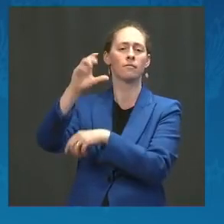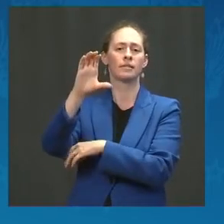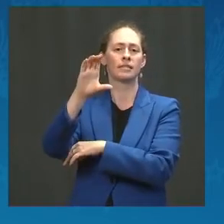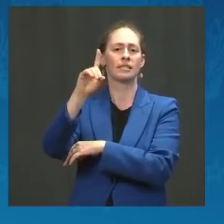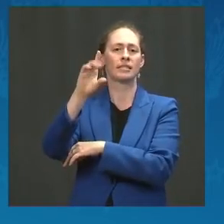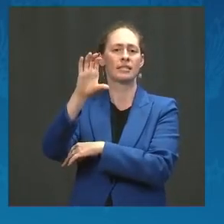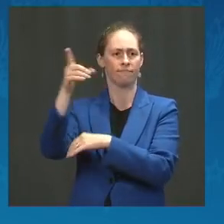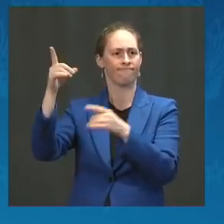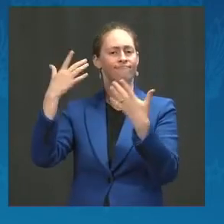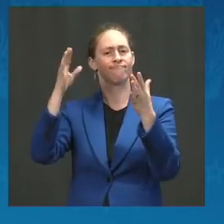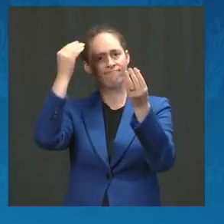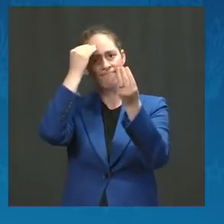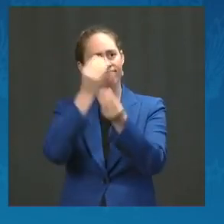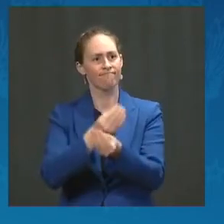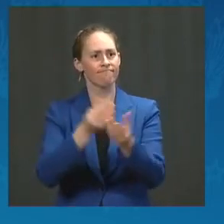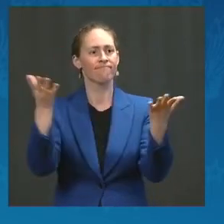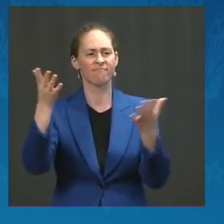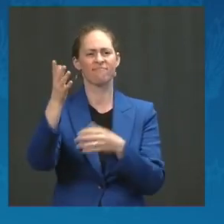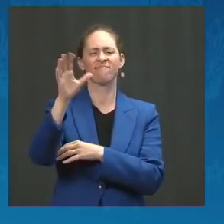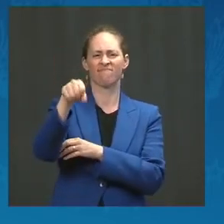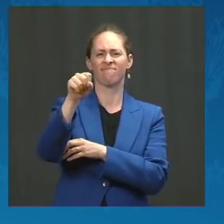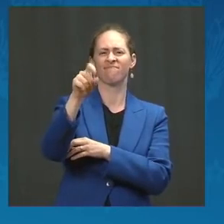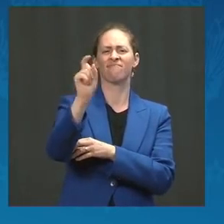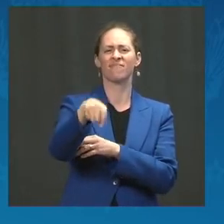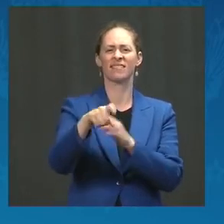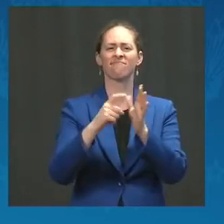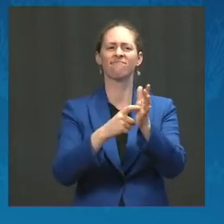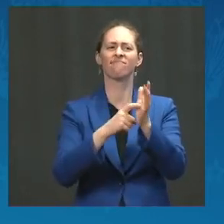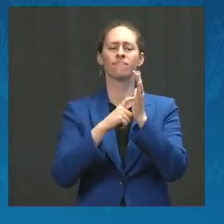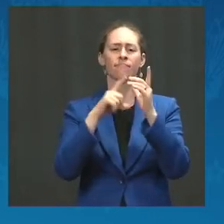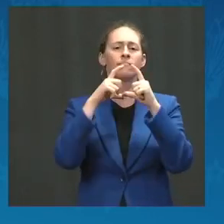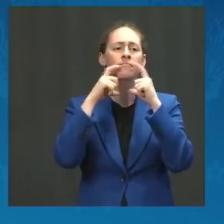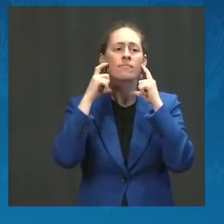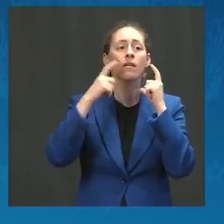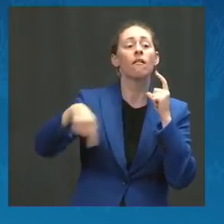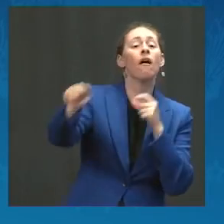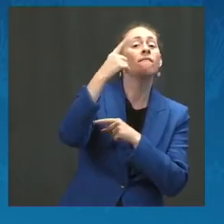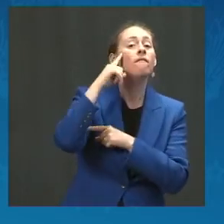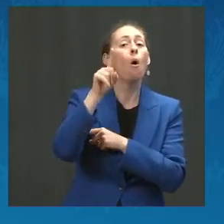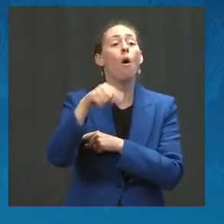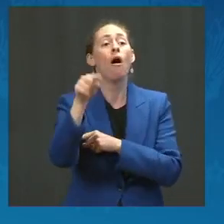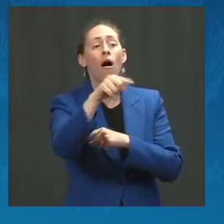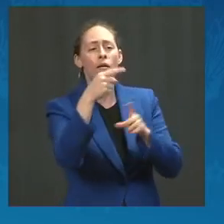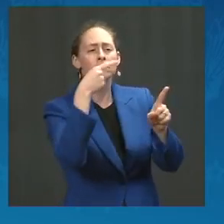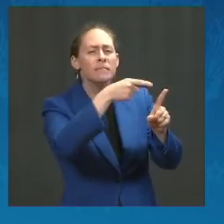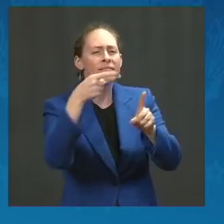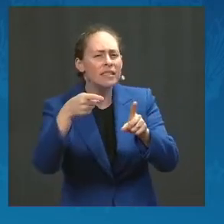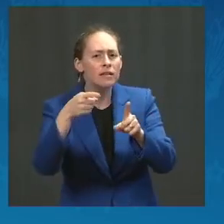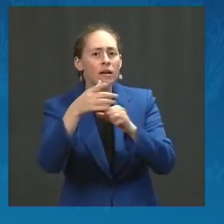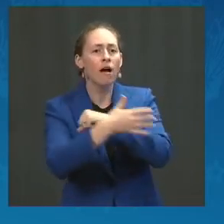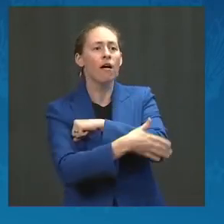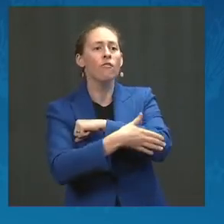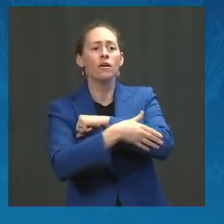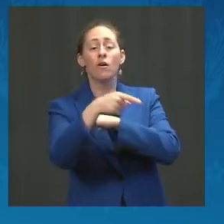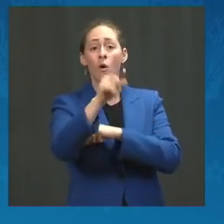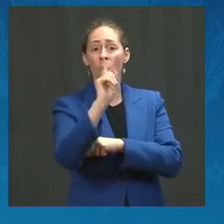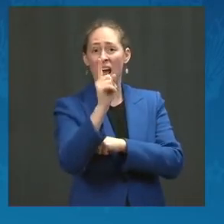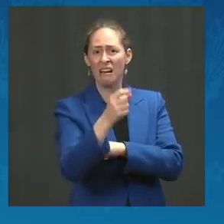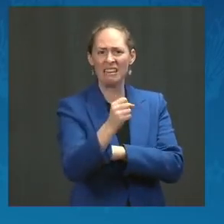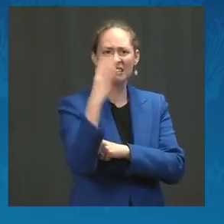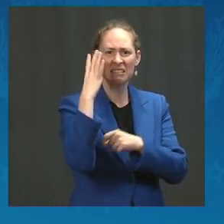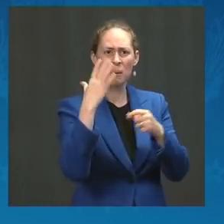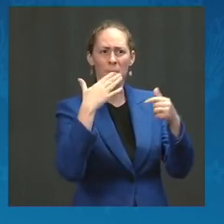mask recommendation in parts of the country where COVID cases are substantially high, where people didn't get vaccinated,